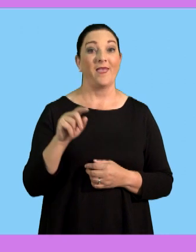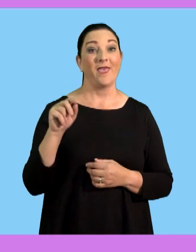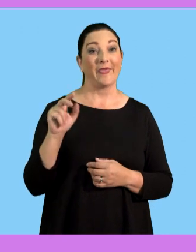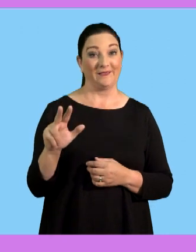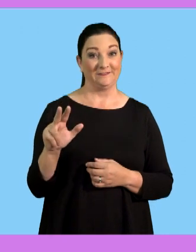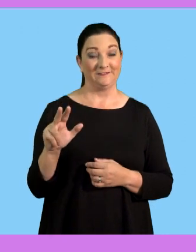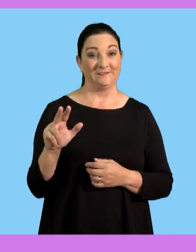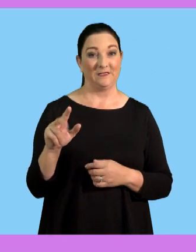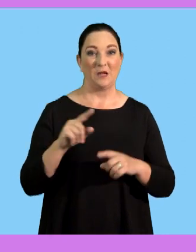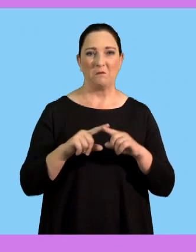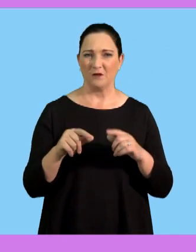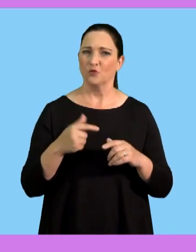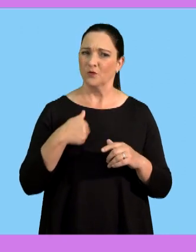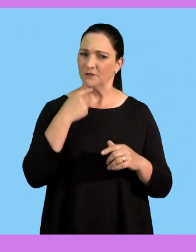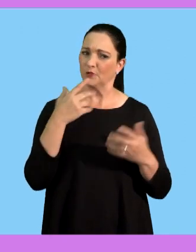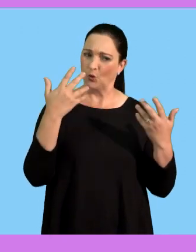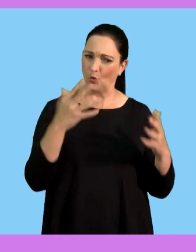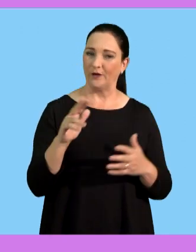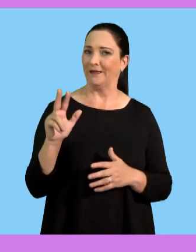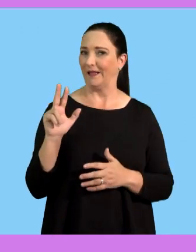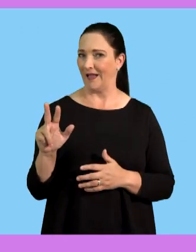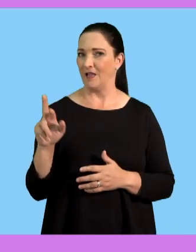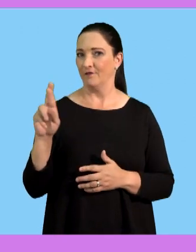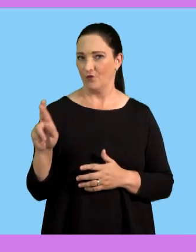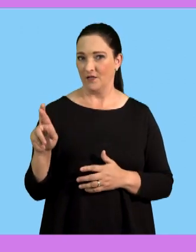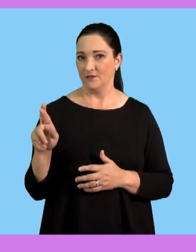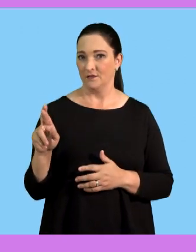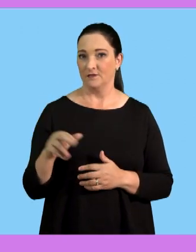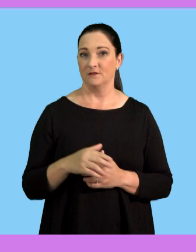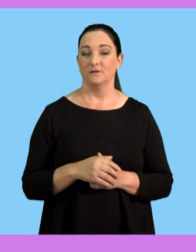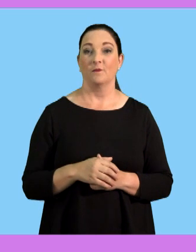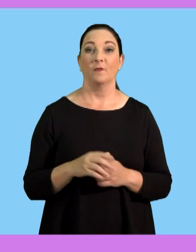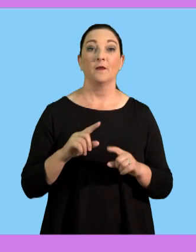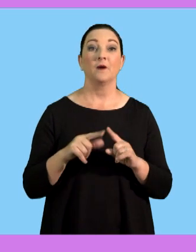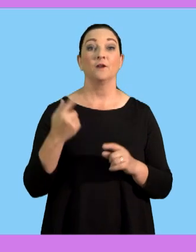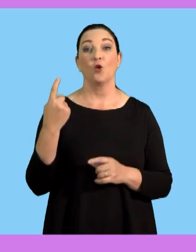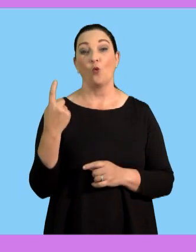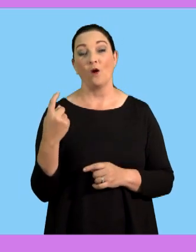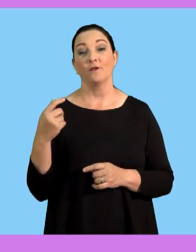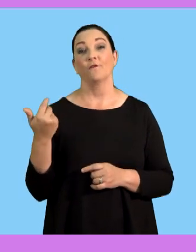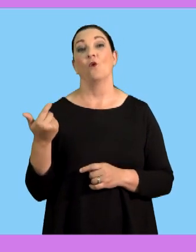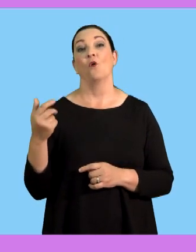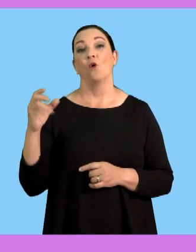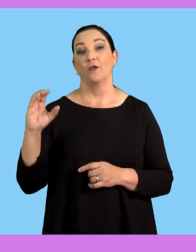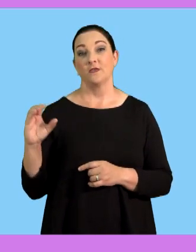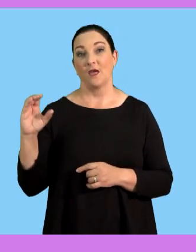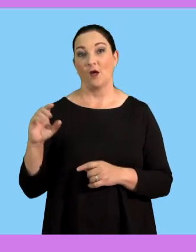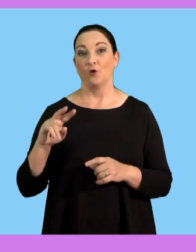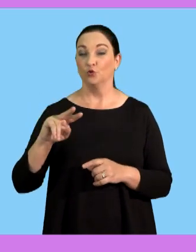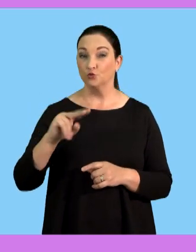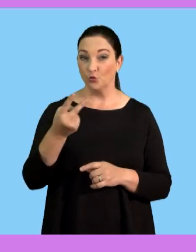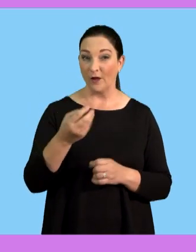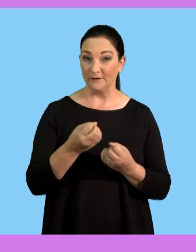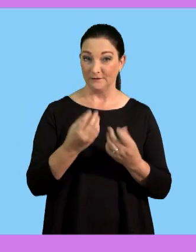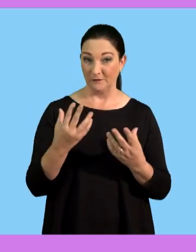I'll write that down here. Remember, in the first question, we determined, and we said here, the chocolates with raisins and the ones with caramel is